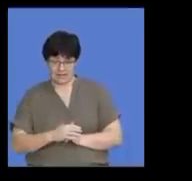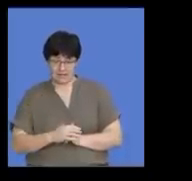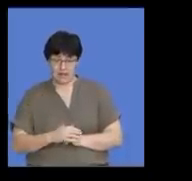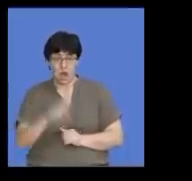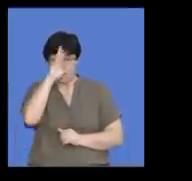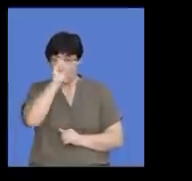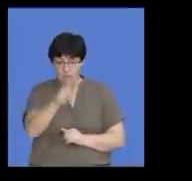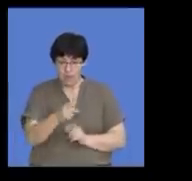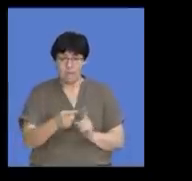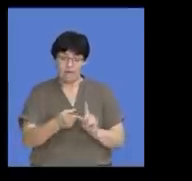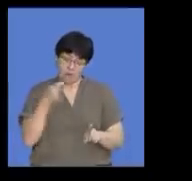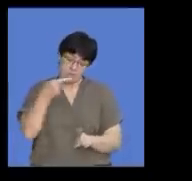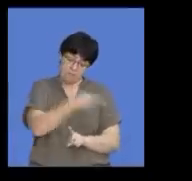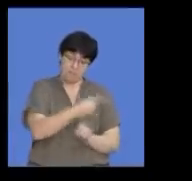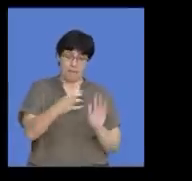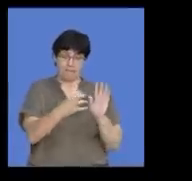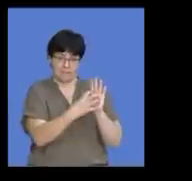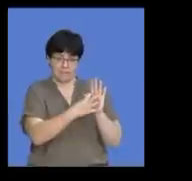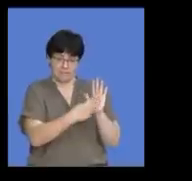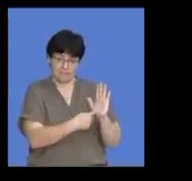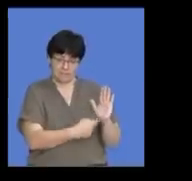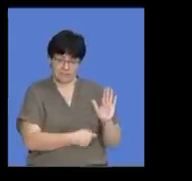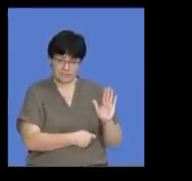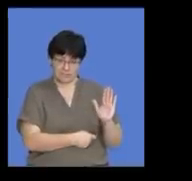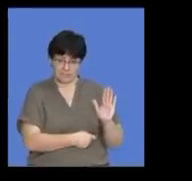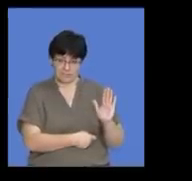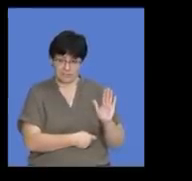I've got this from my map. Let's go back to that map.